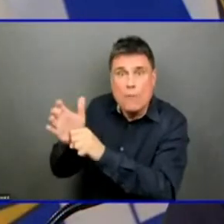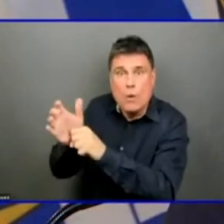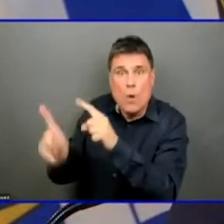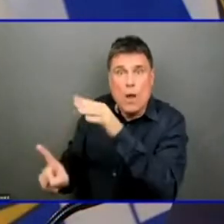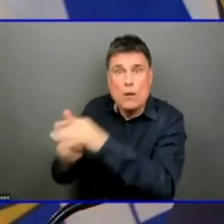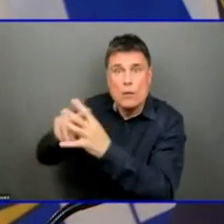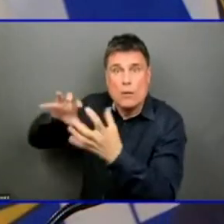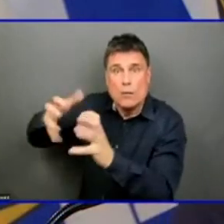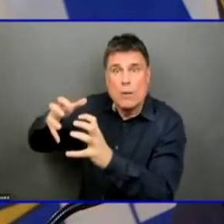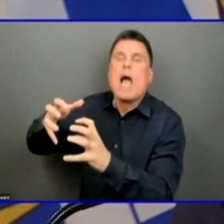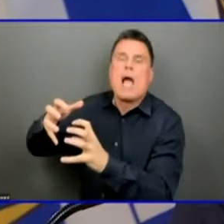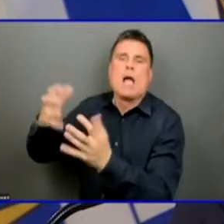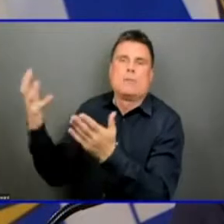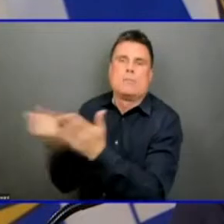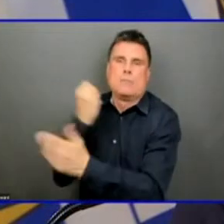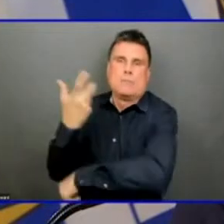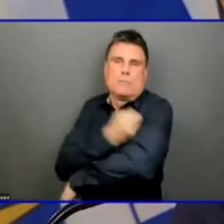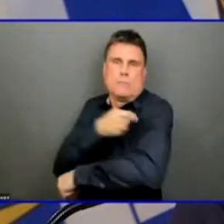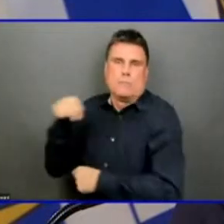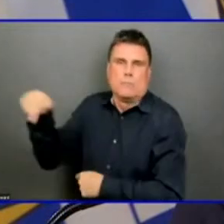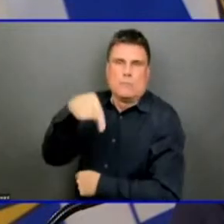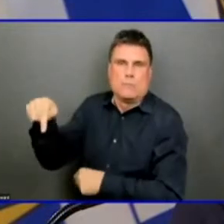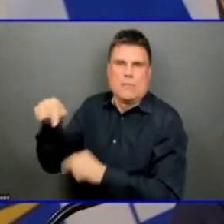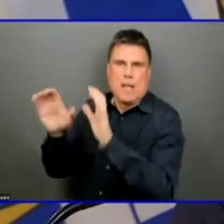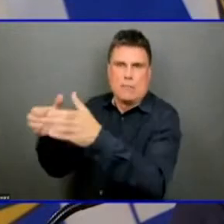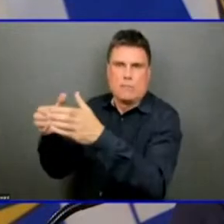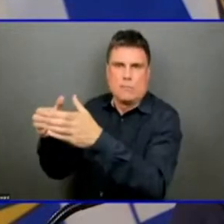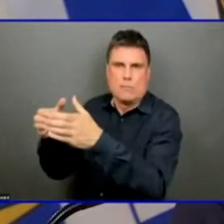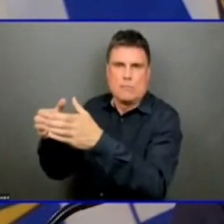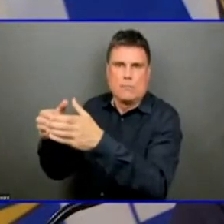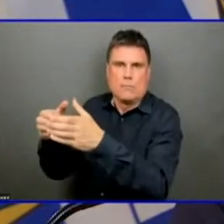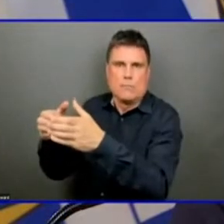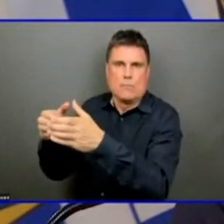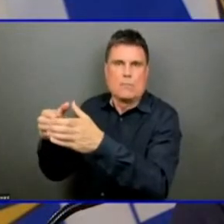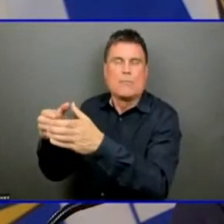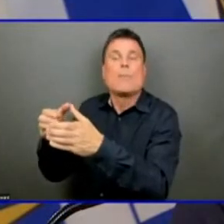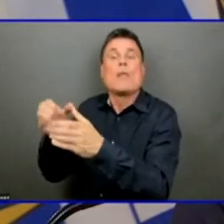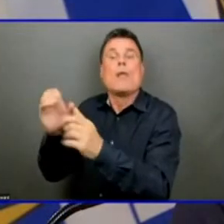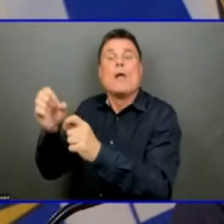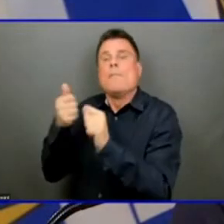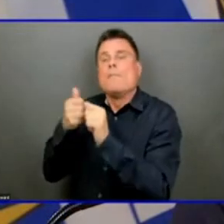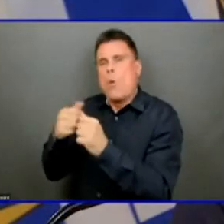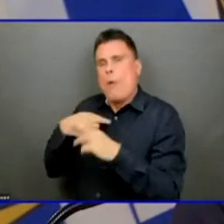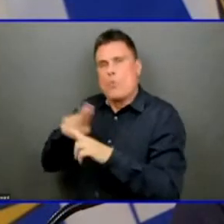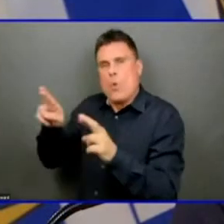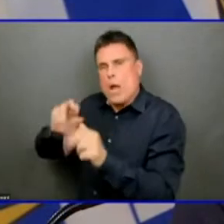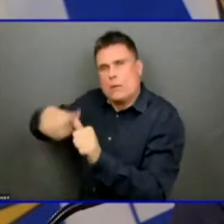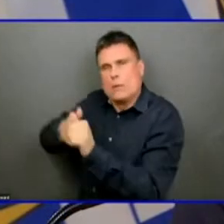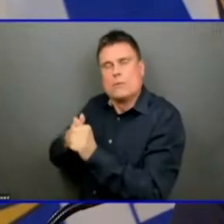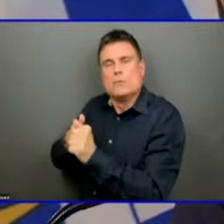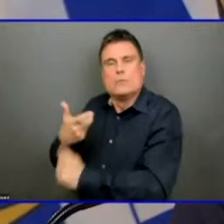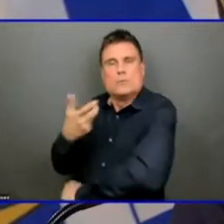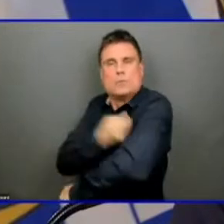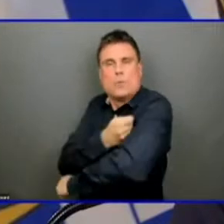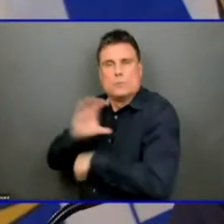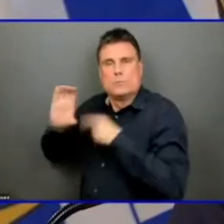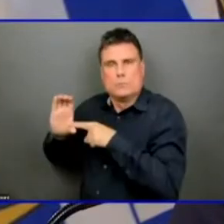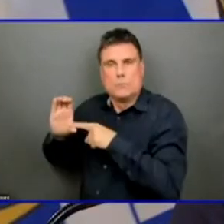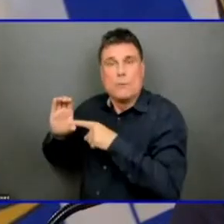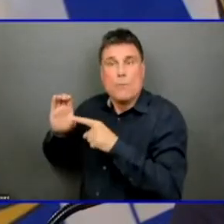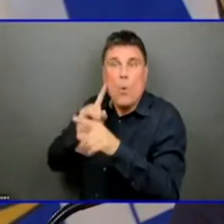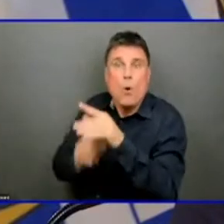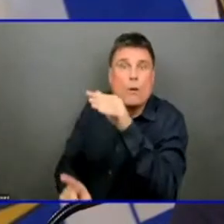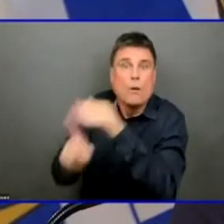that part of the stream that we're using to continue the worker program that we'd started. So